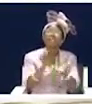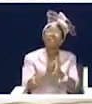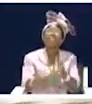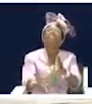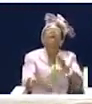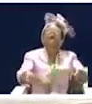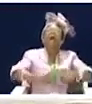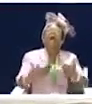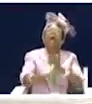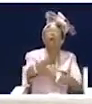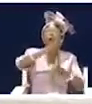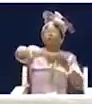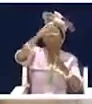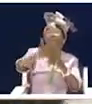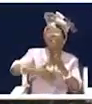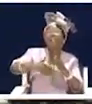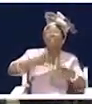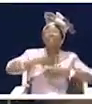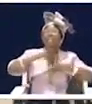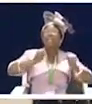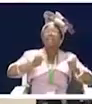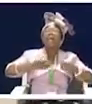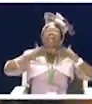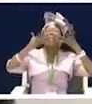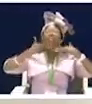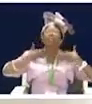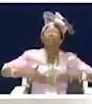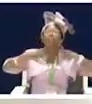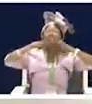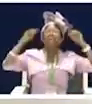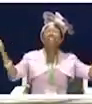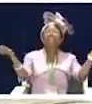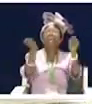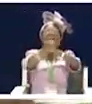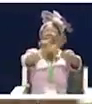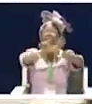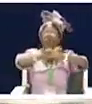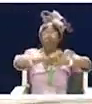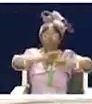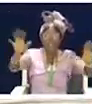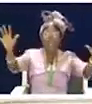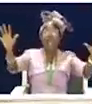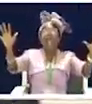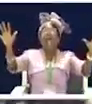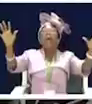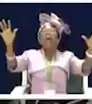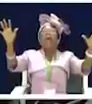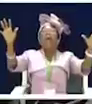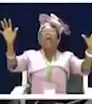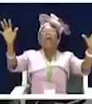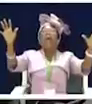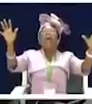totally healed her. Let somebody shout hallelujah.